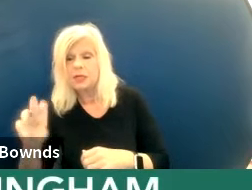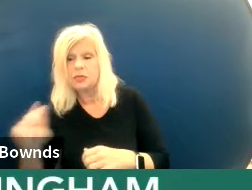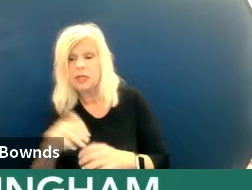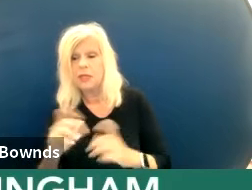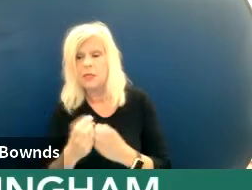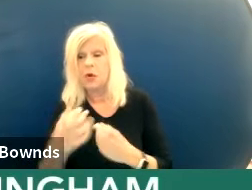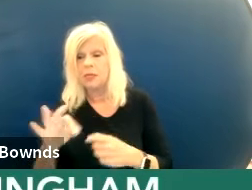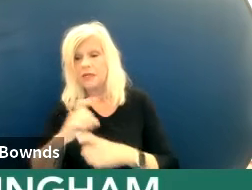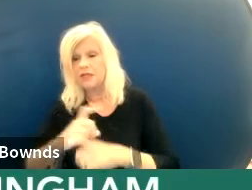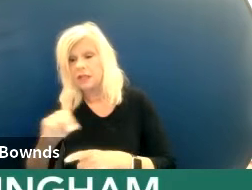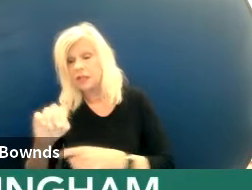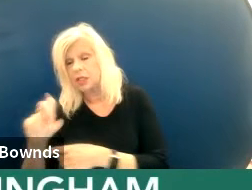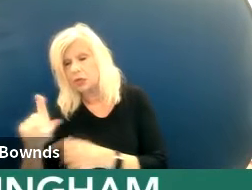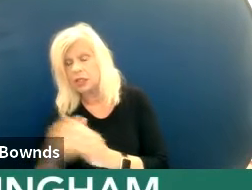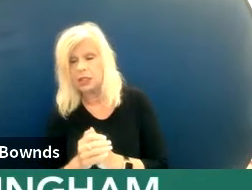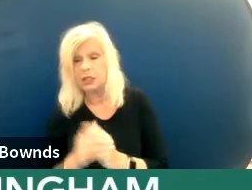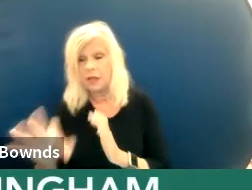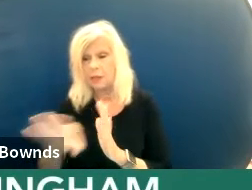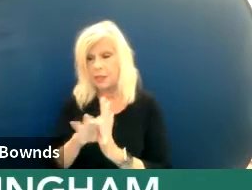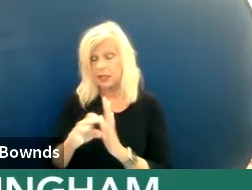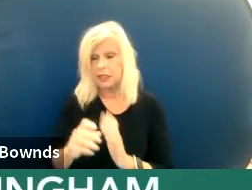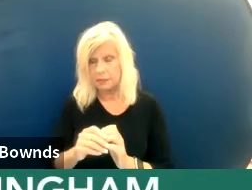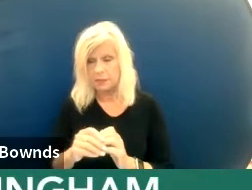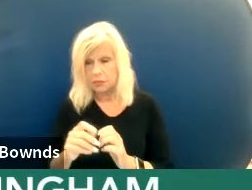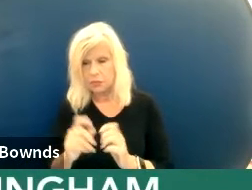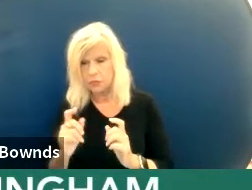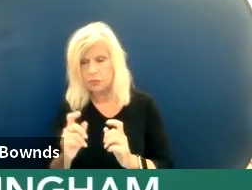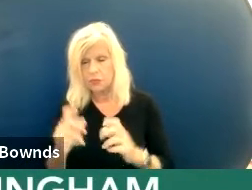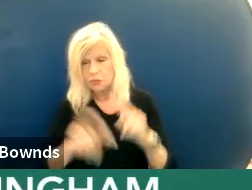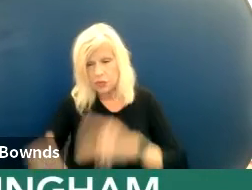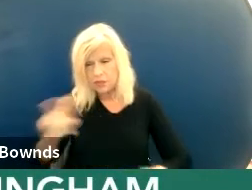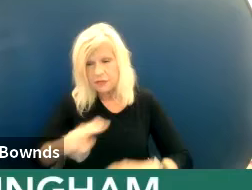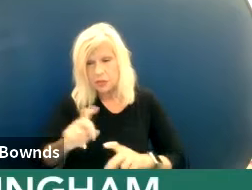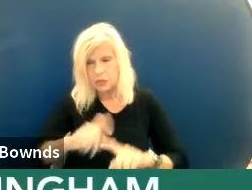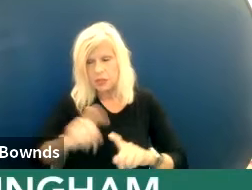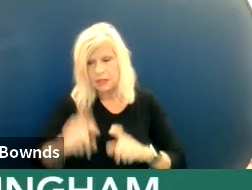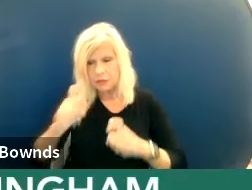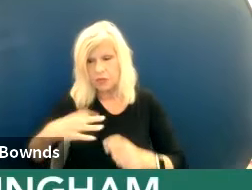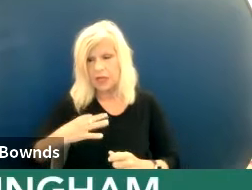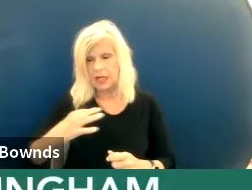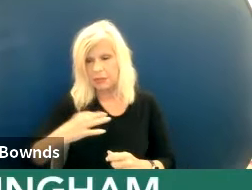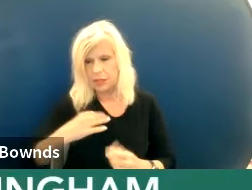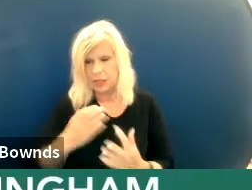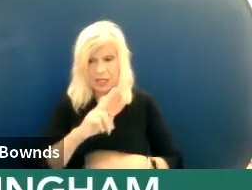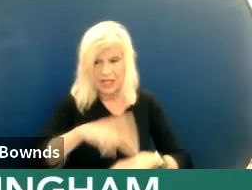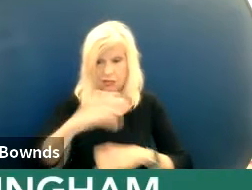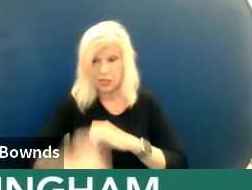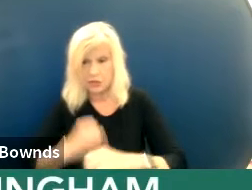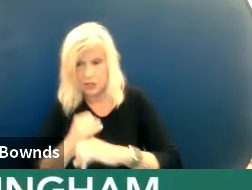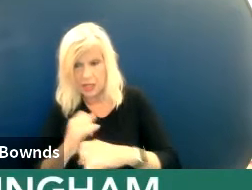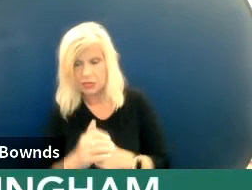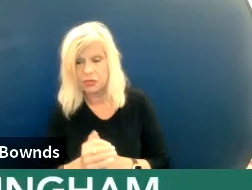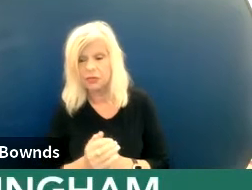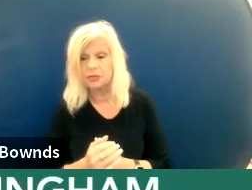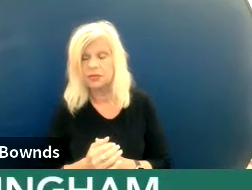Defense. He has been chosen as a grant reviewer for state, national, and international review boards. He serves as a